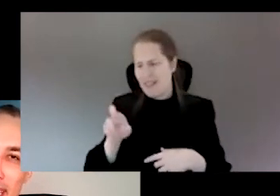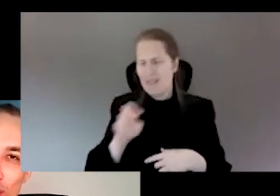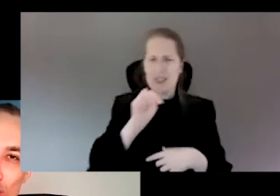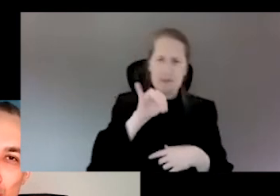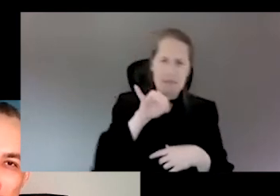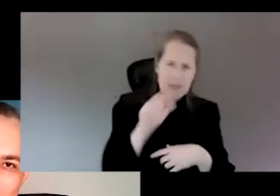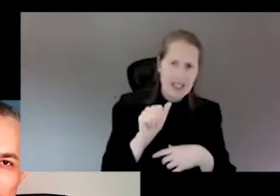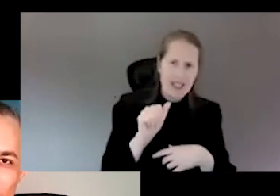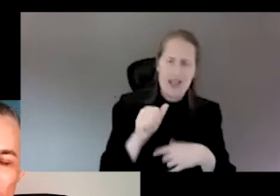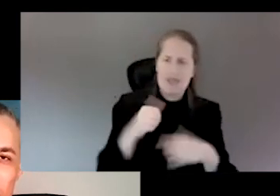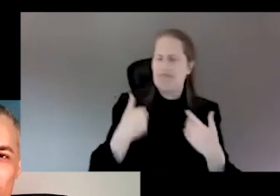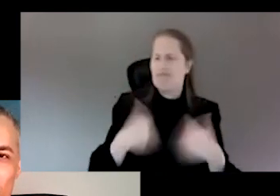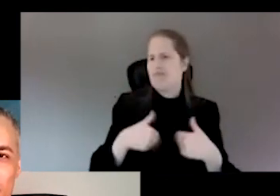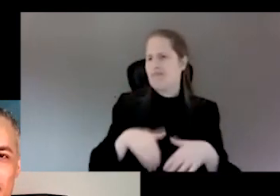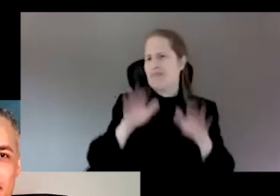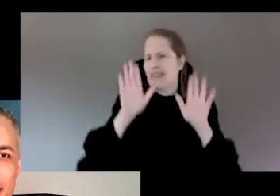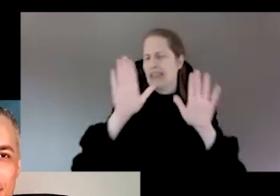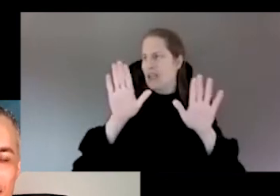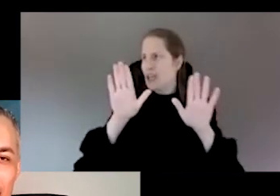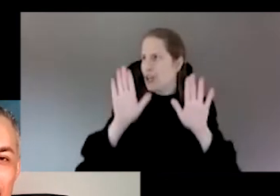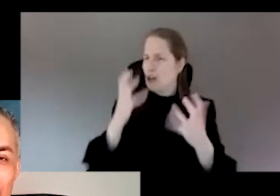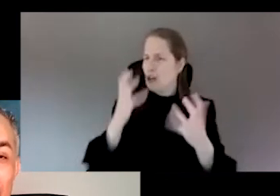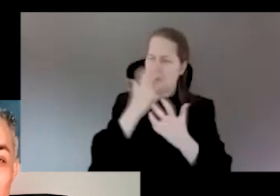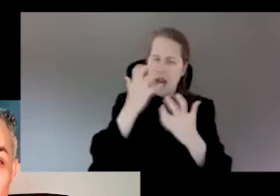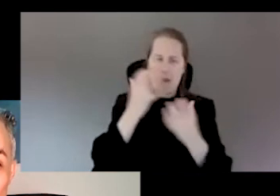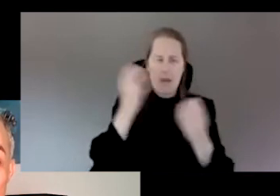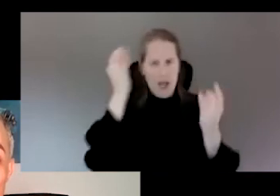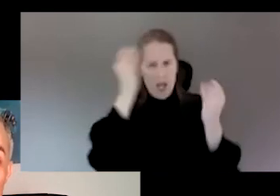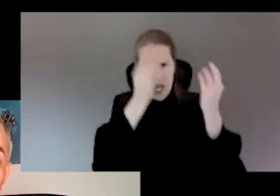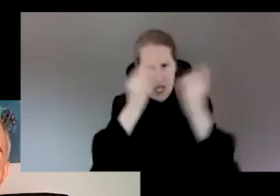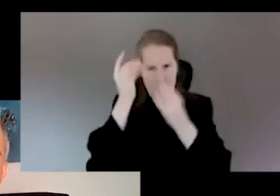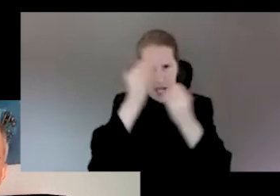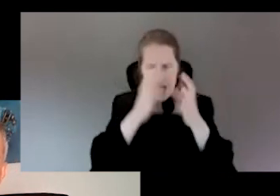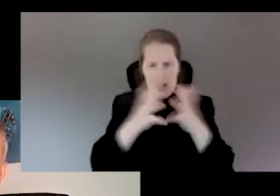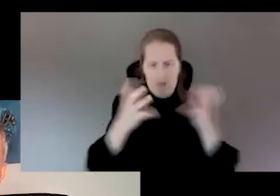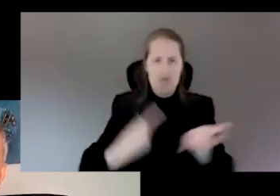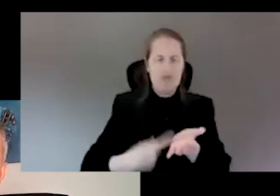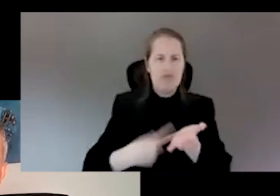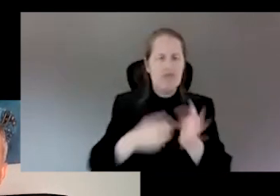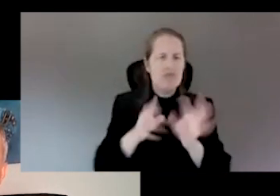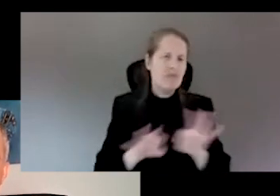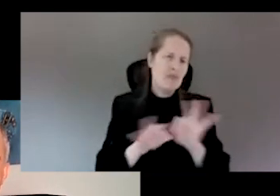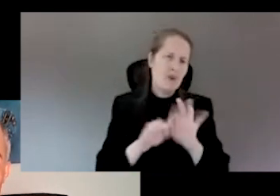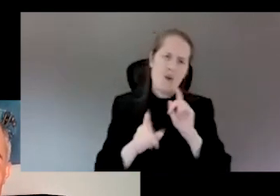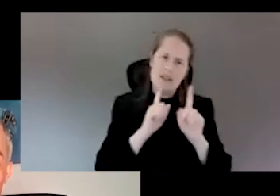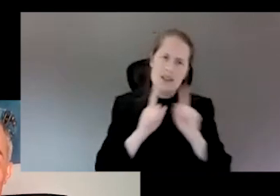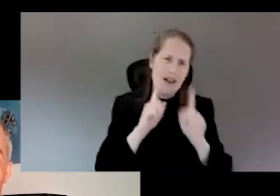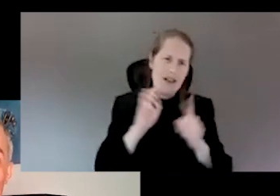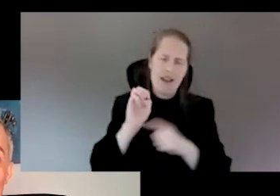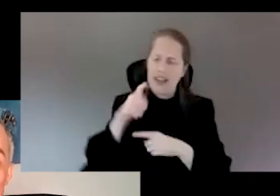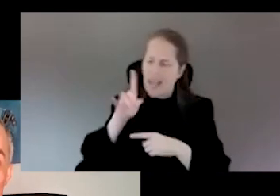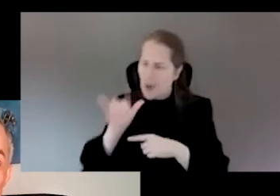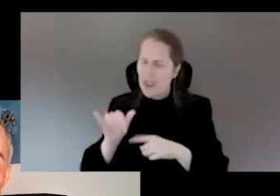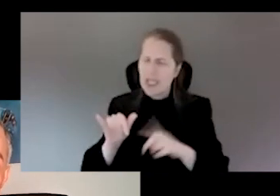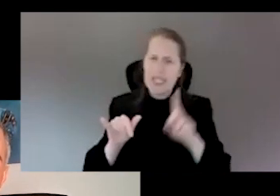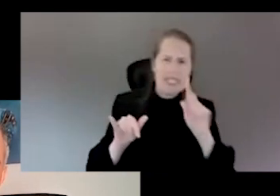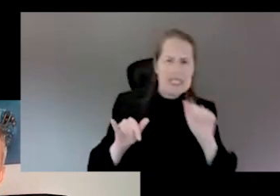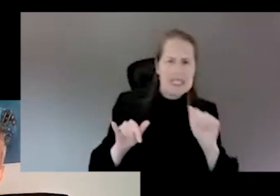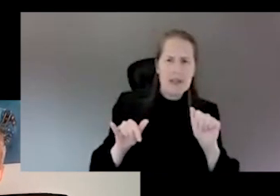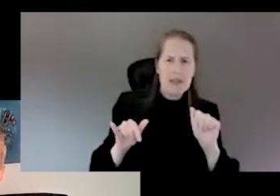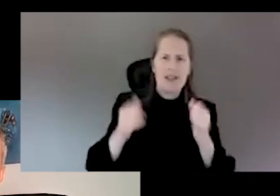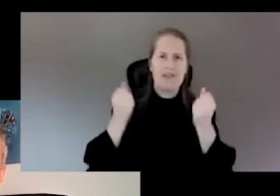has been an incredibly thought-provoking discussion, an important dialogue around equity and disability from many